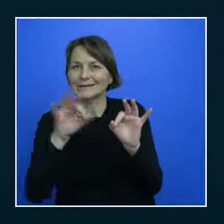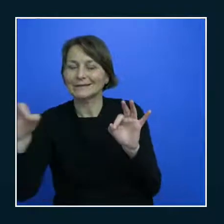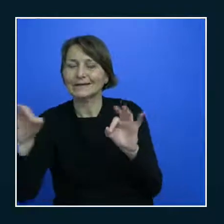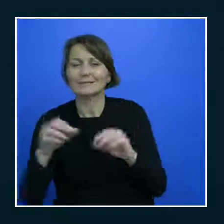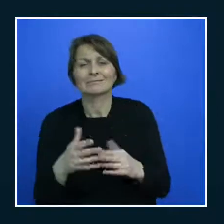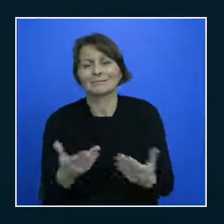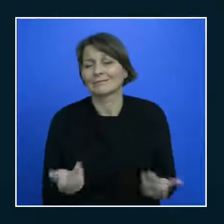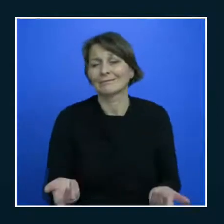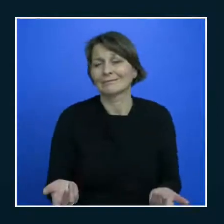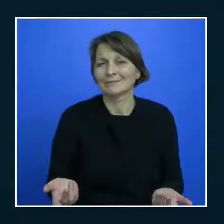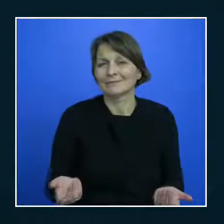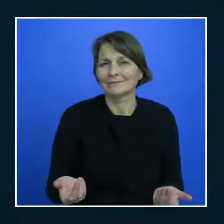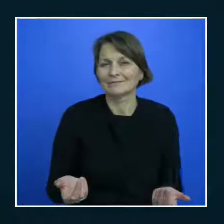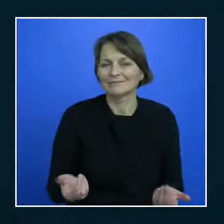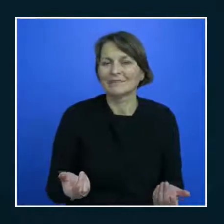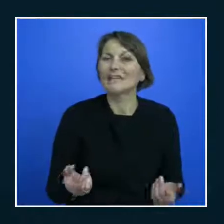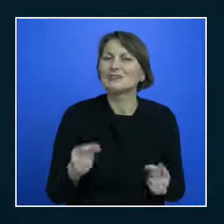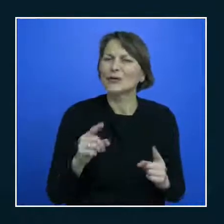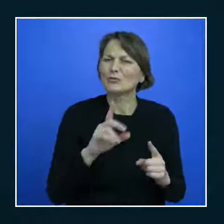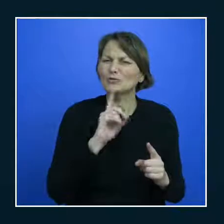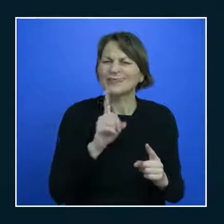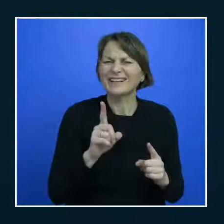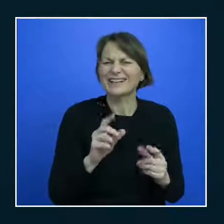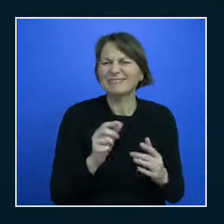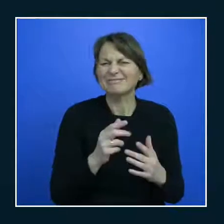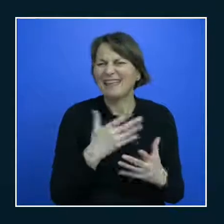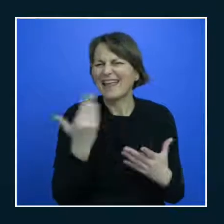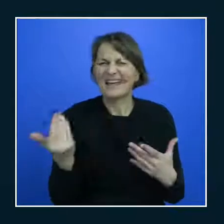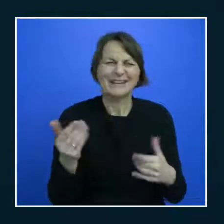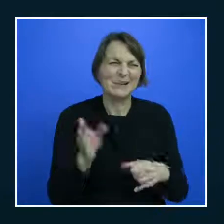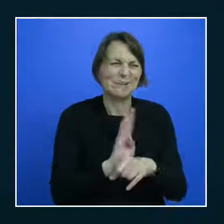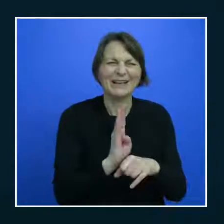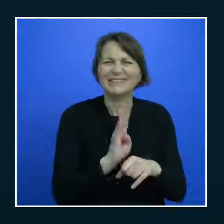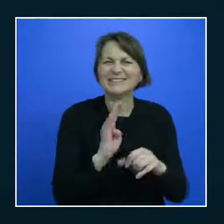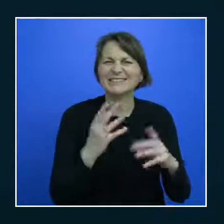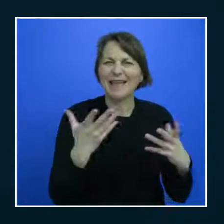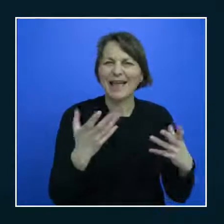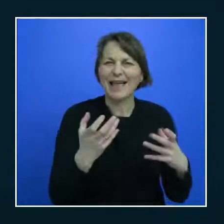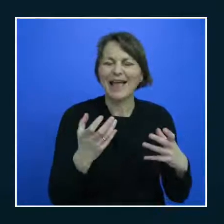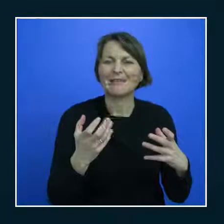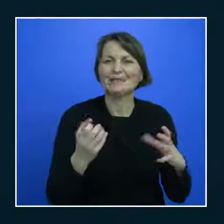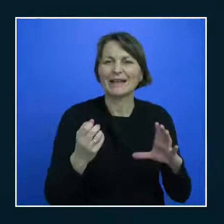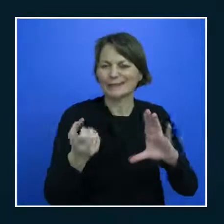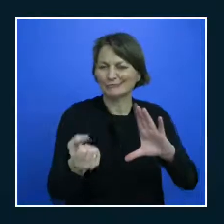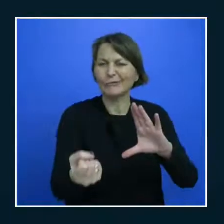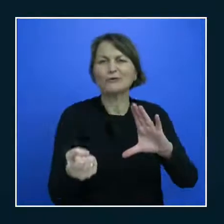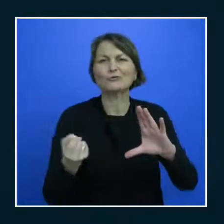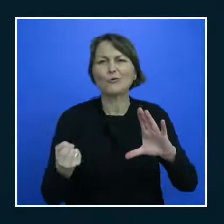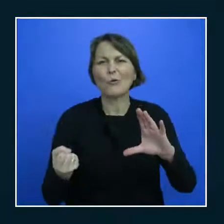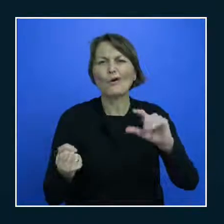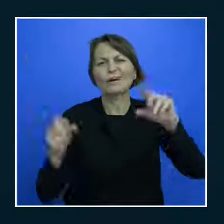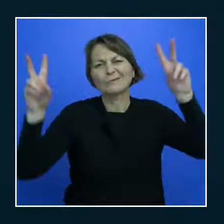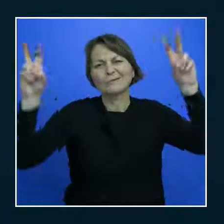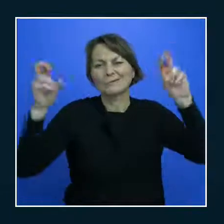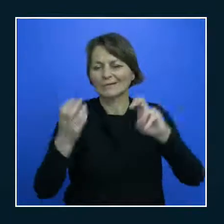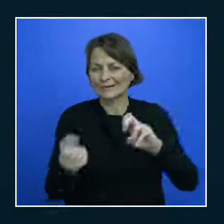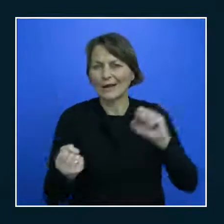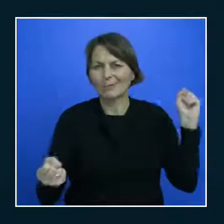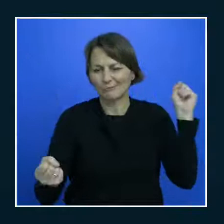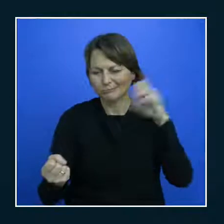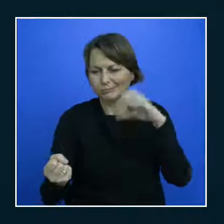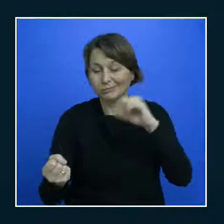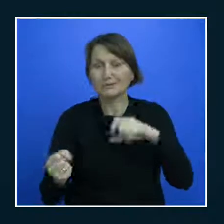like virtual junk drawer we call a share. Imagine just pointing that pointing the indexer at that, and now you